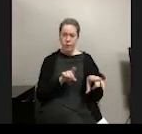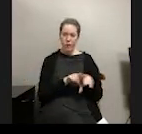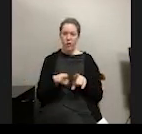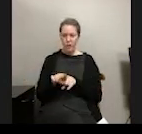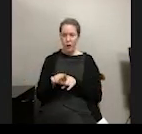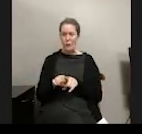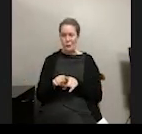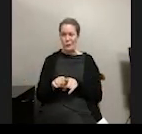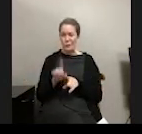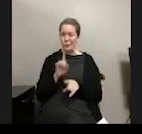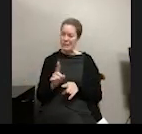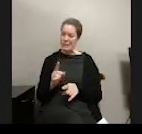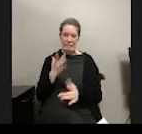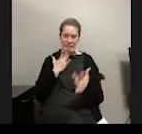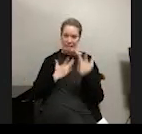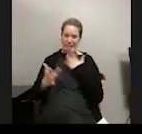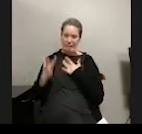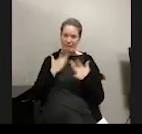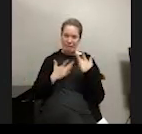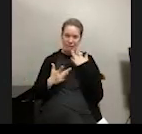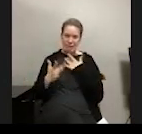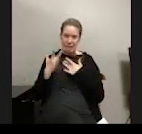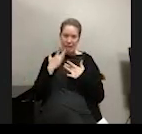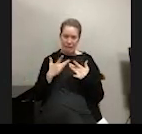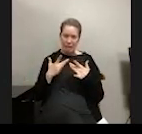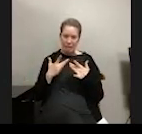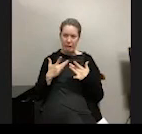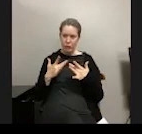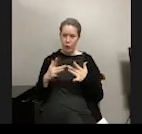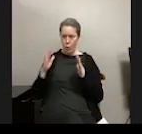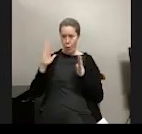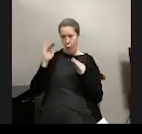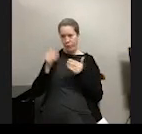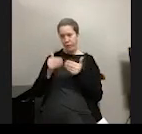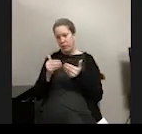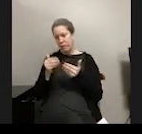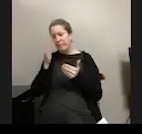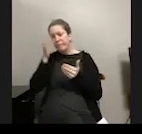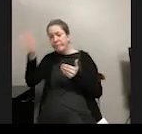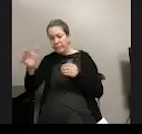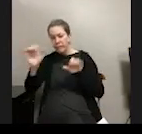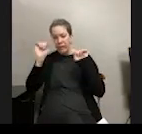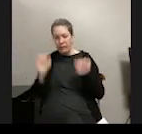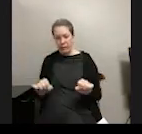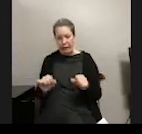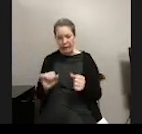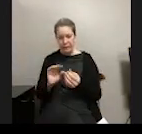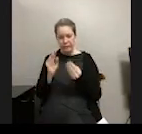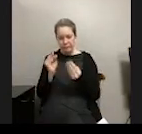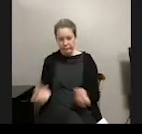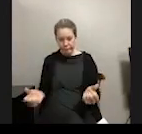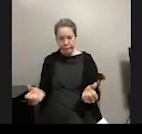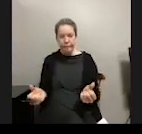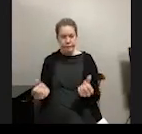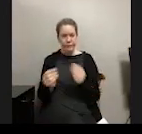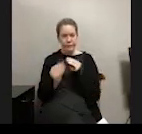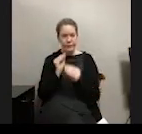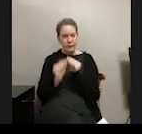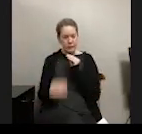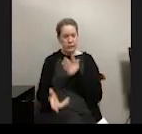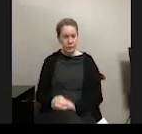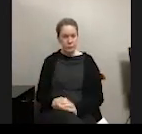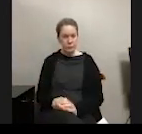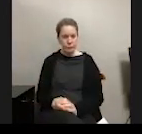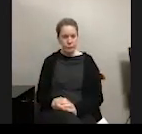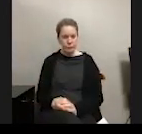moment and that we can do something about. Thank you. Probably just to hop on there too, you know, Catherine's